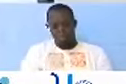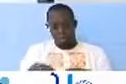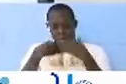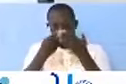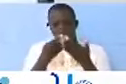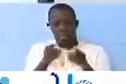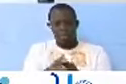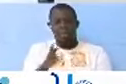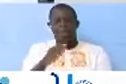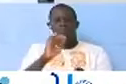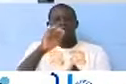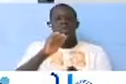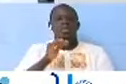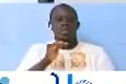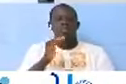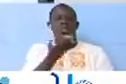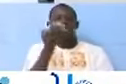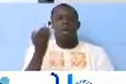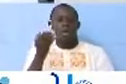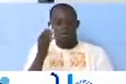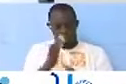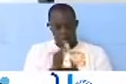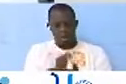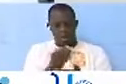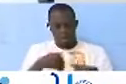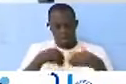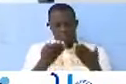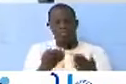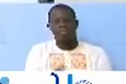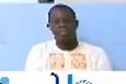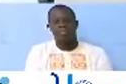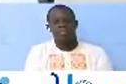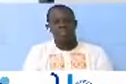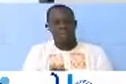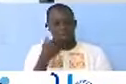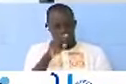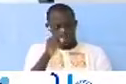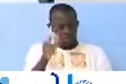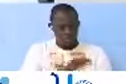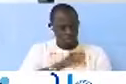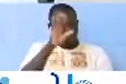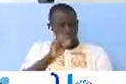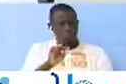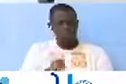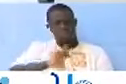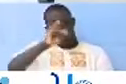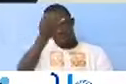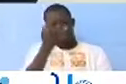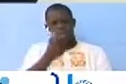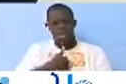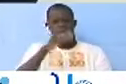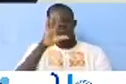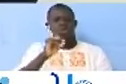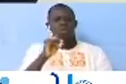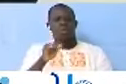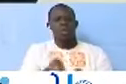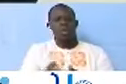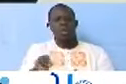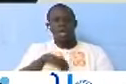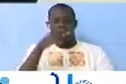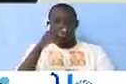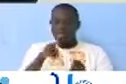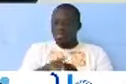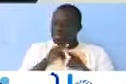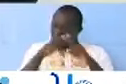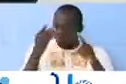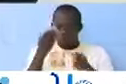I give send the money to where it's supposed to go to. And did you do that? For your okay. No, okay. I did that. And despite that, you were arrested.